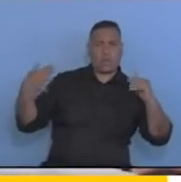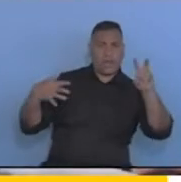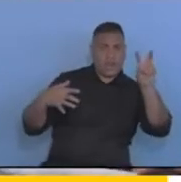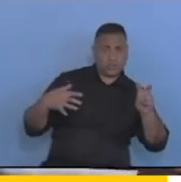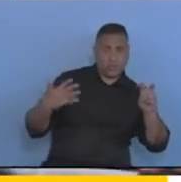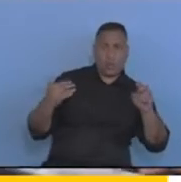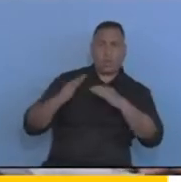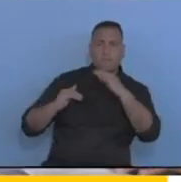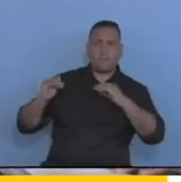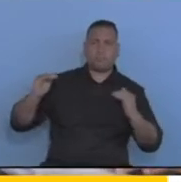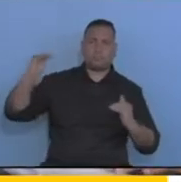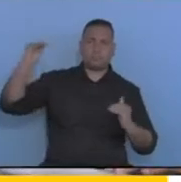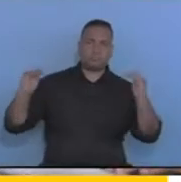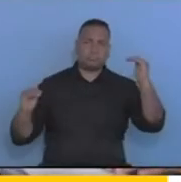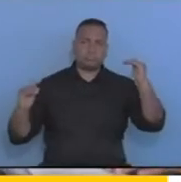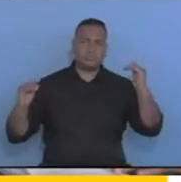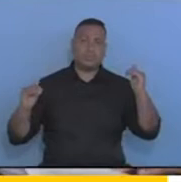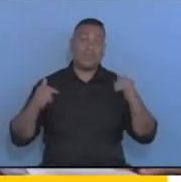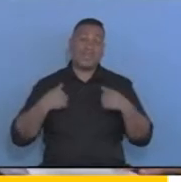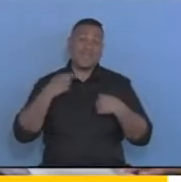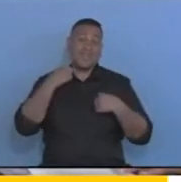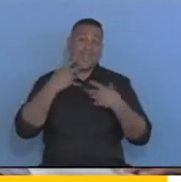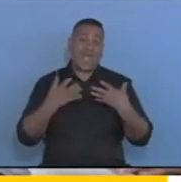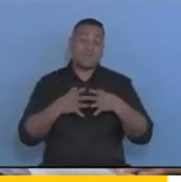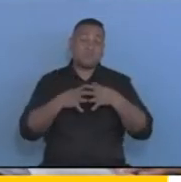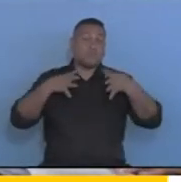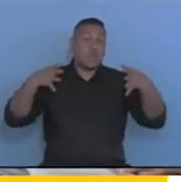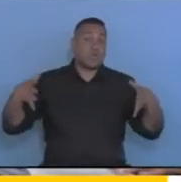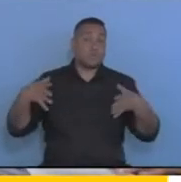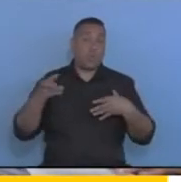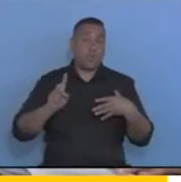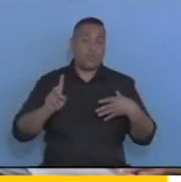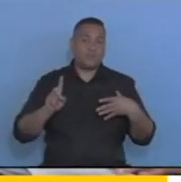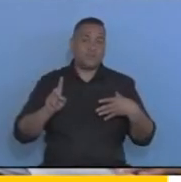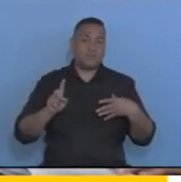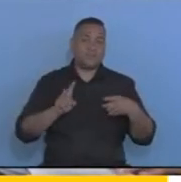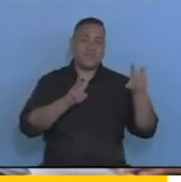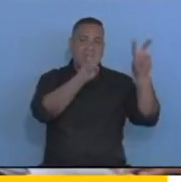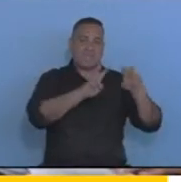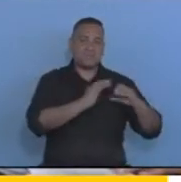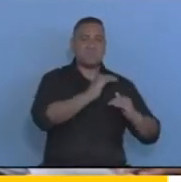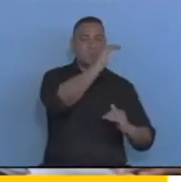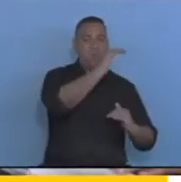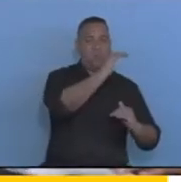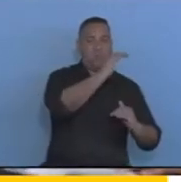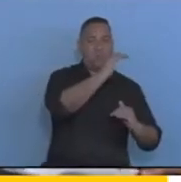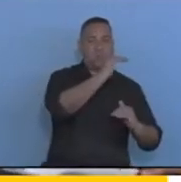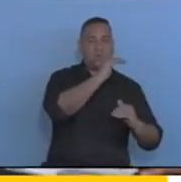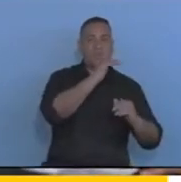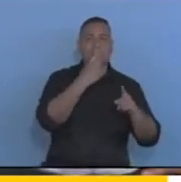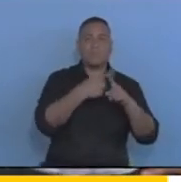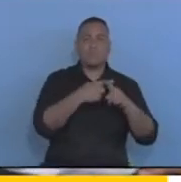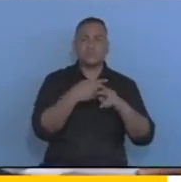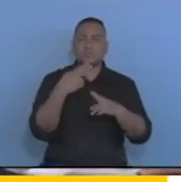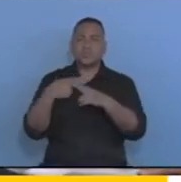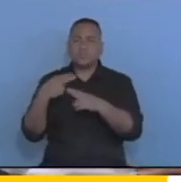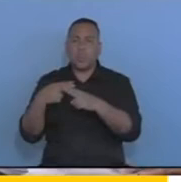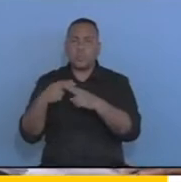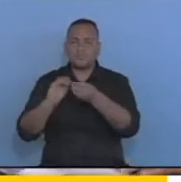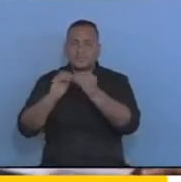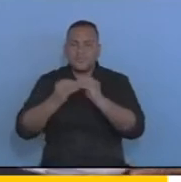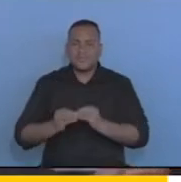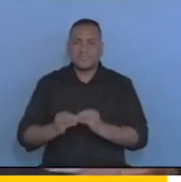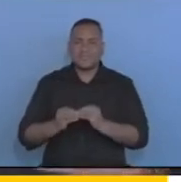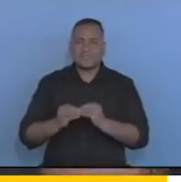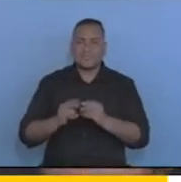varies, but the biggest trades on campus would be the electrical and the plumbing, and plumbing is within building and civil. Within the